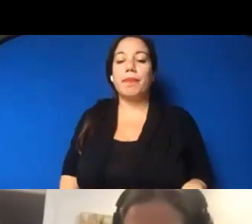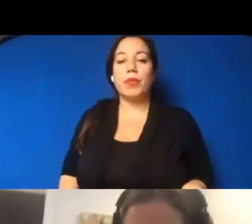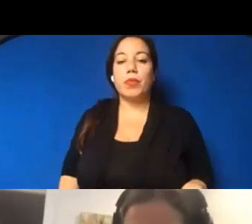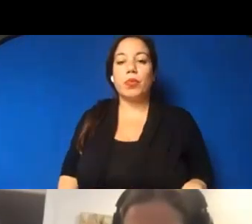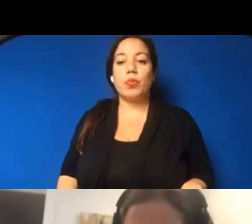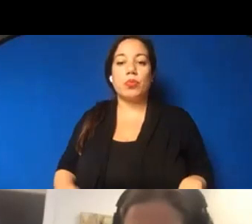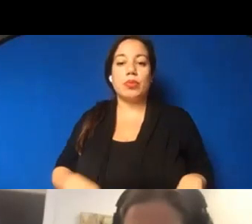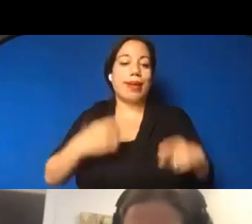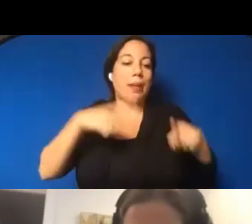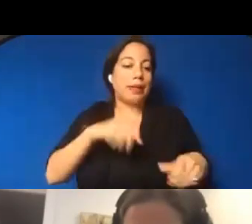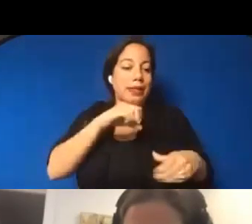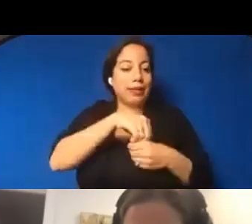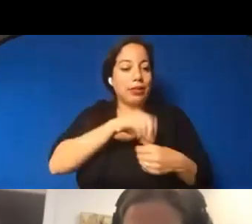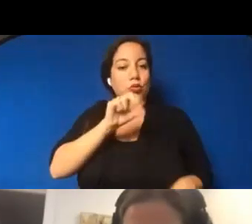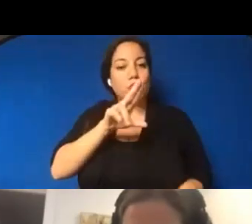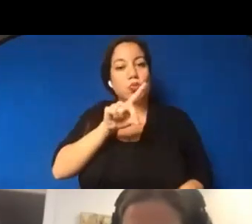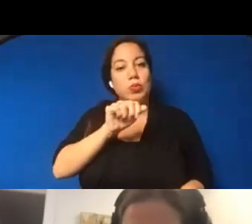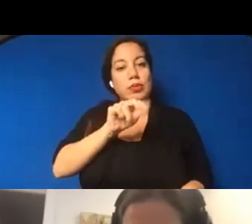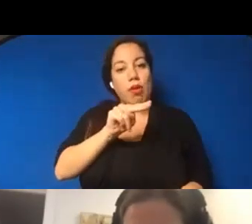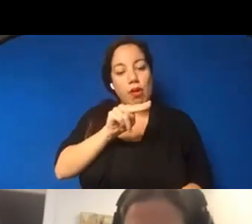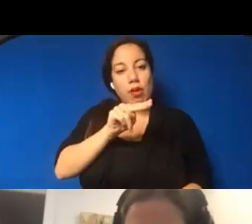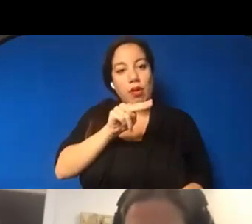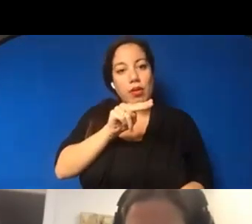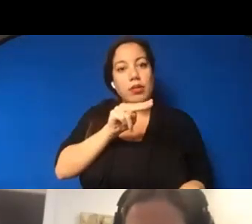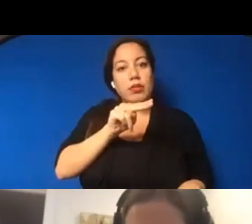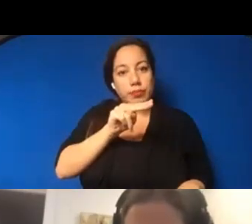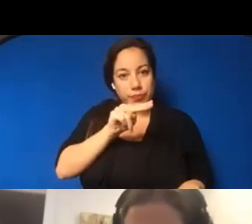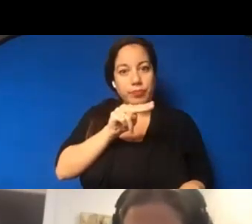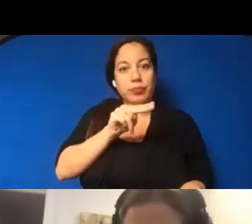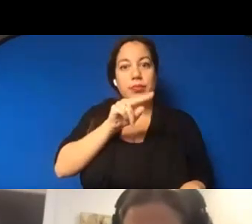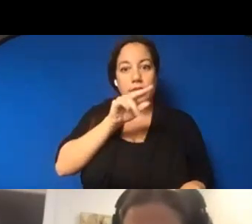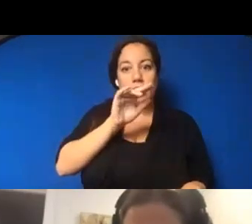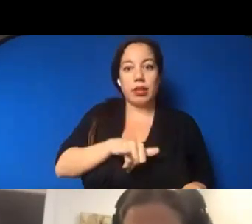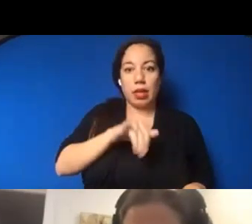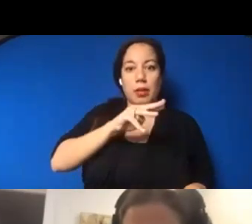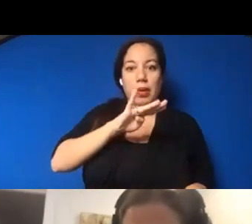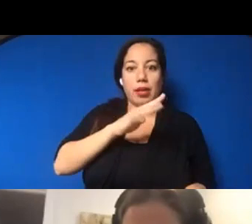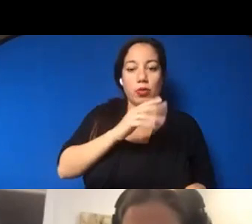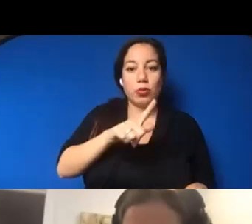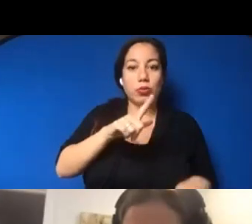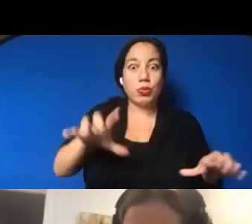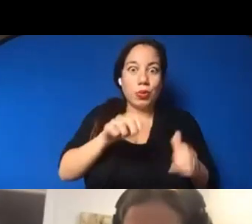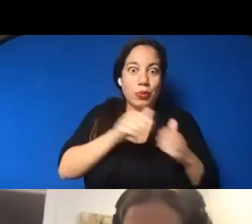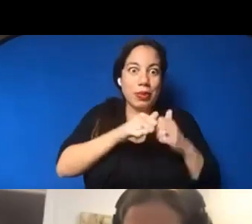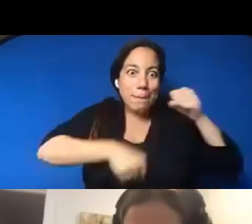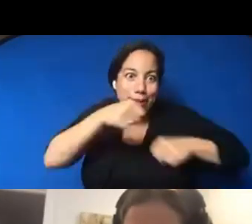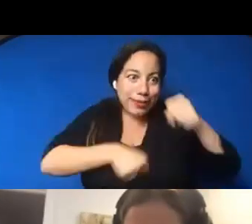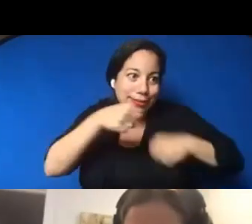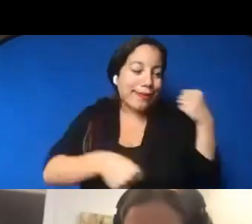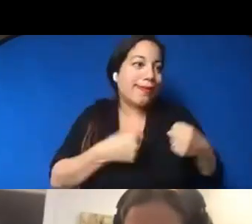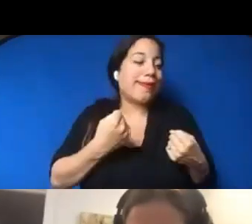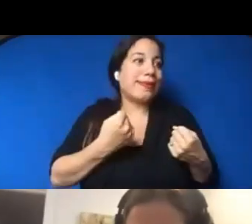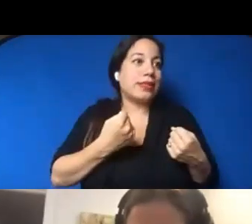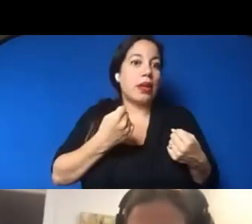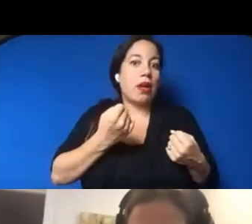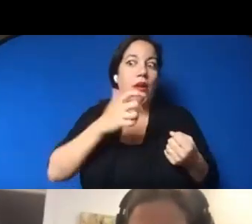Sudan that Wani Michael described could be done, with bicycles in another jurisdiction, and maybe they hadn't heard about it. What's